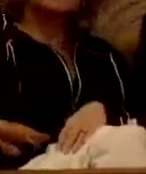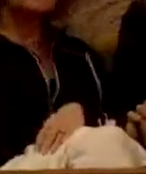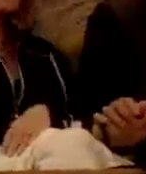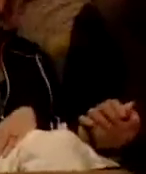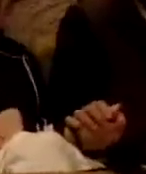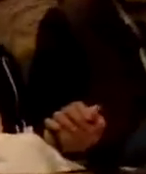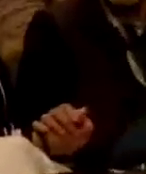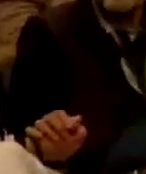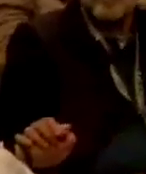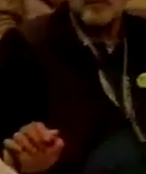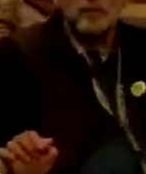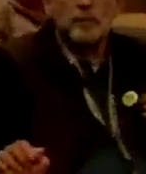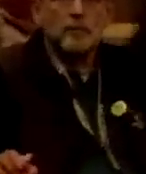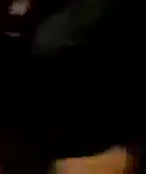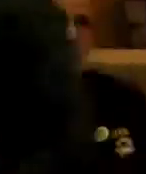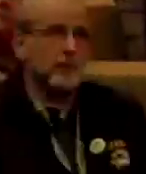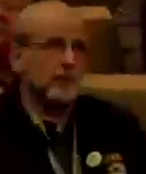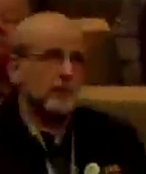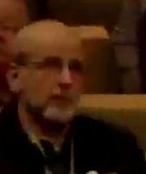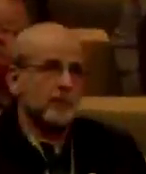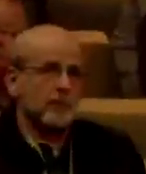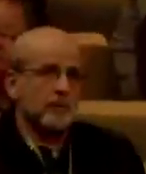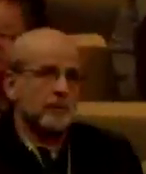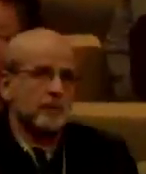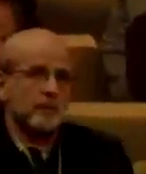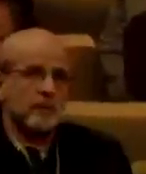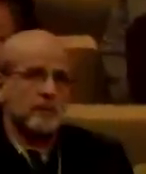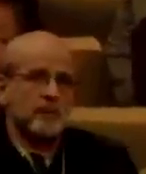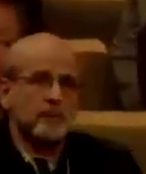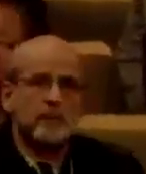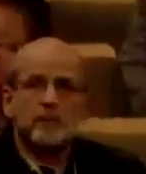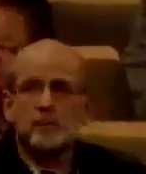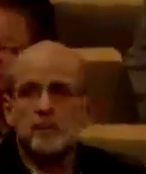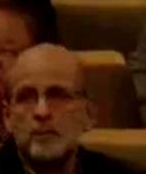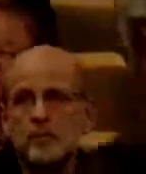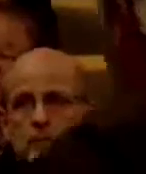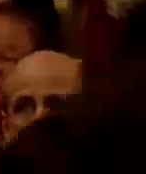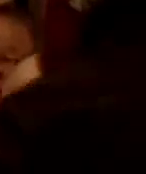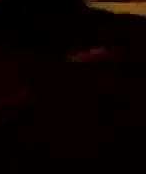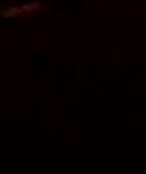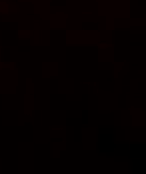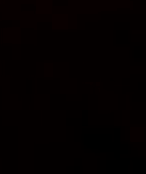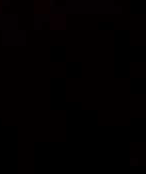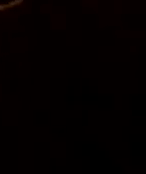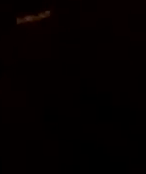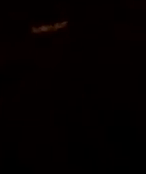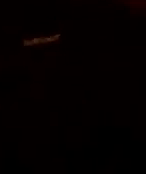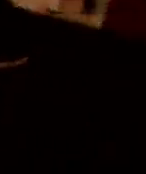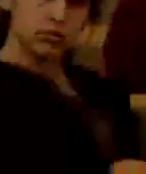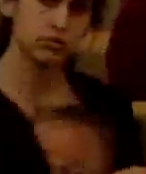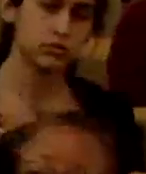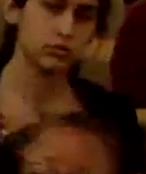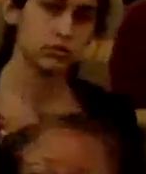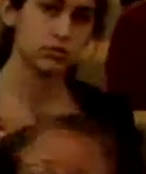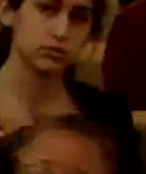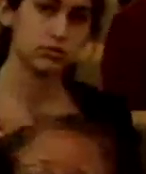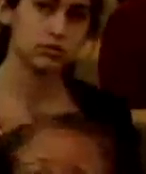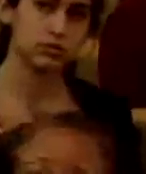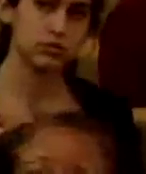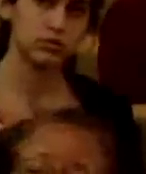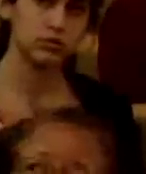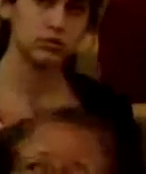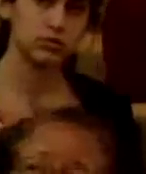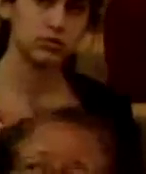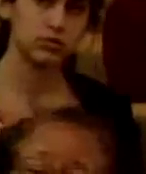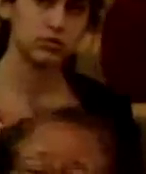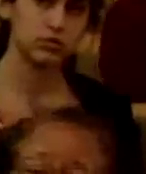Thank you. I just was wondering something that's been bugging me in the aftermath of the shooting.